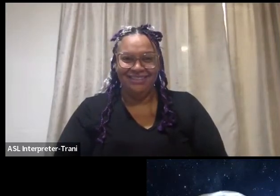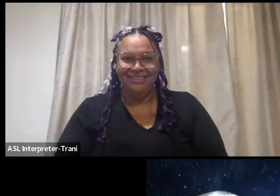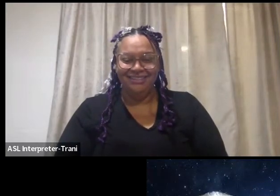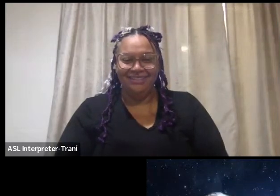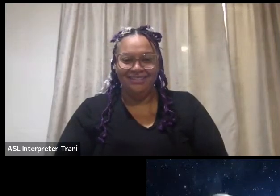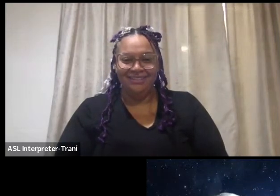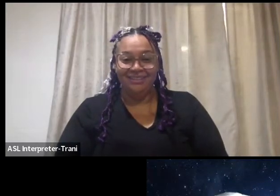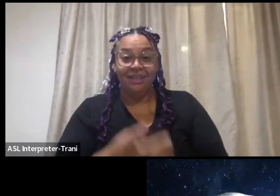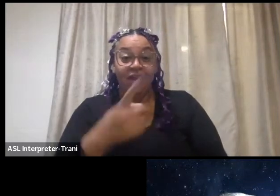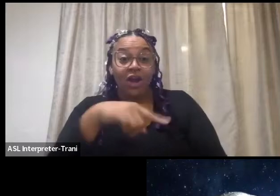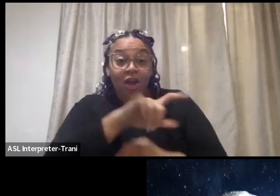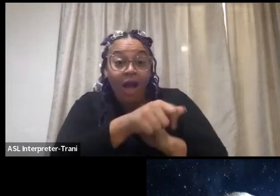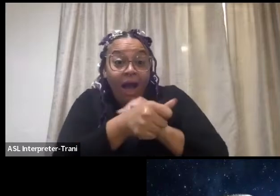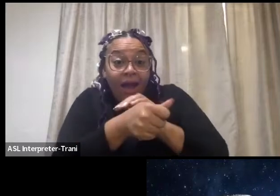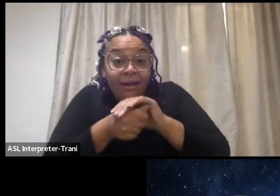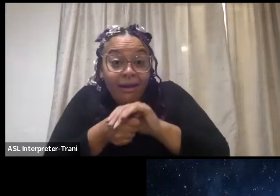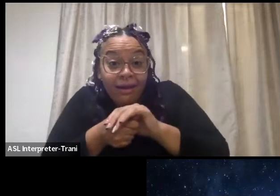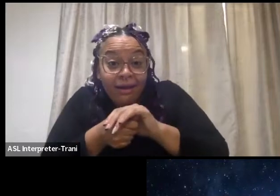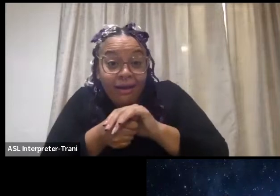Are y'all hiding?